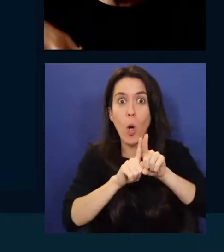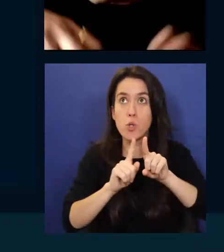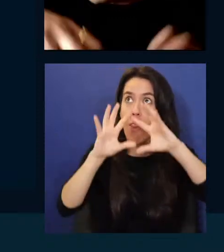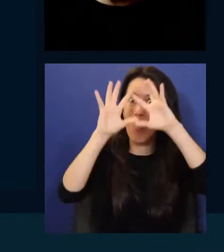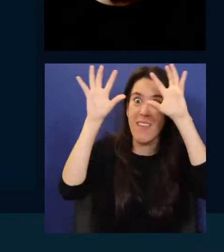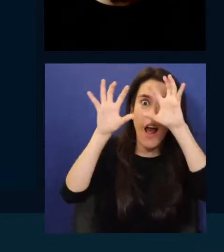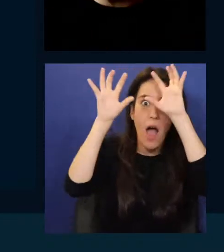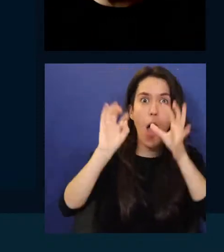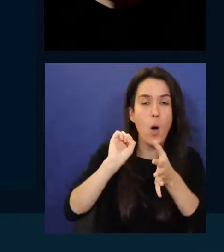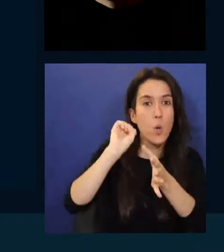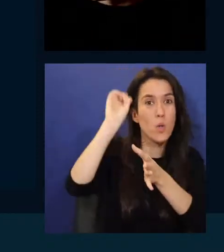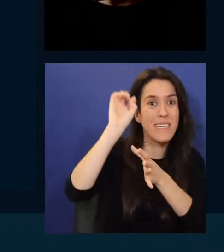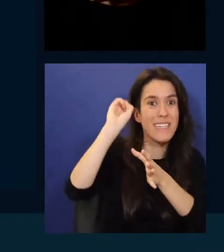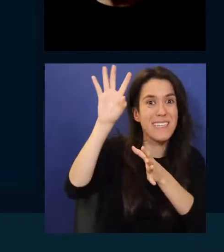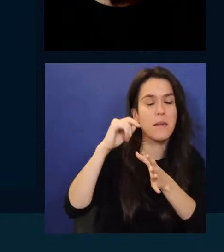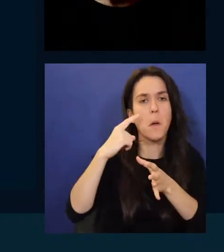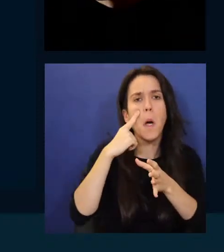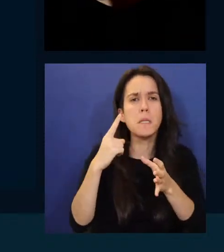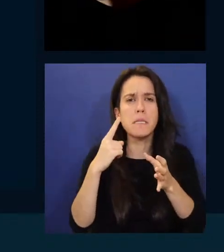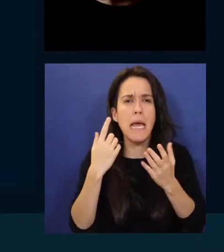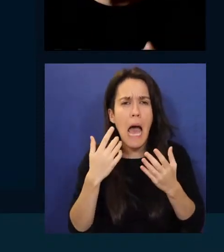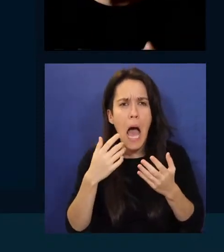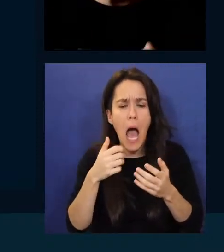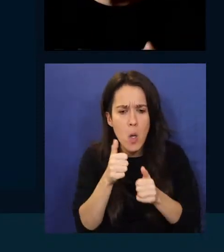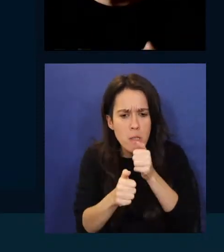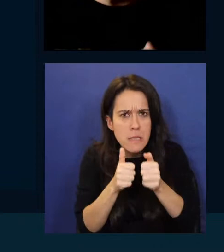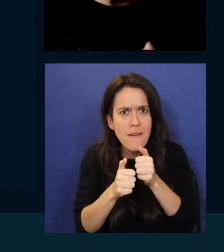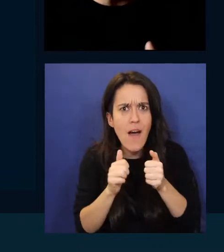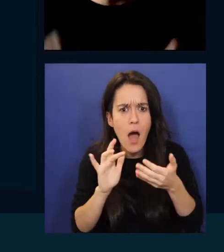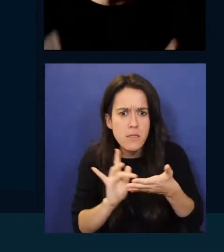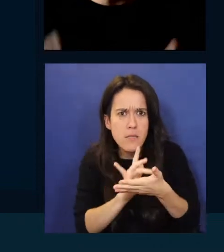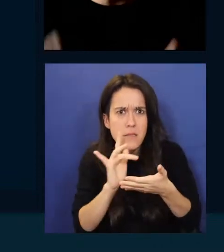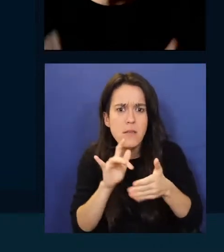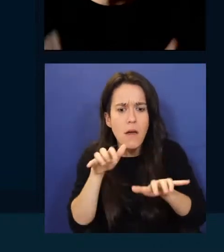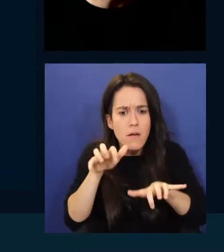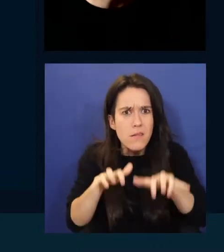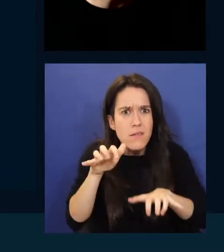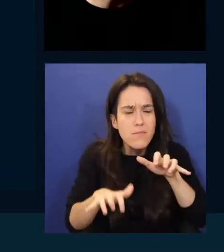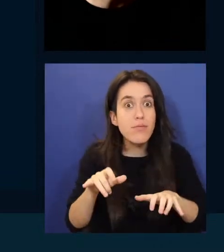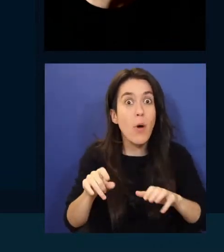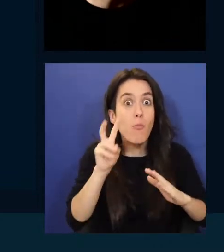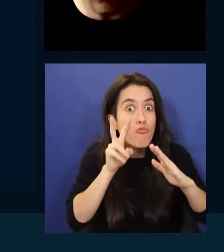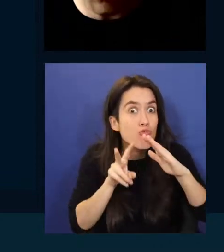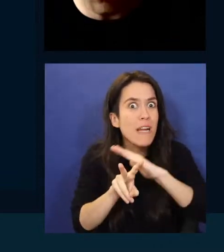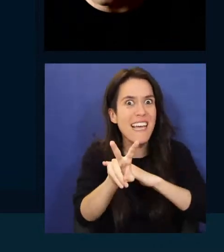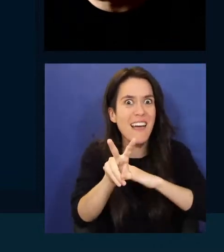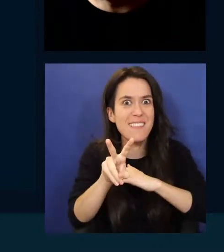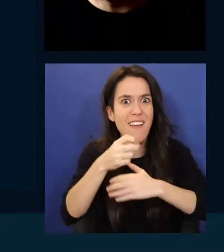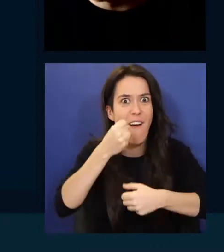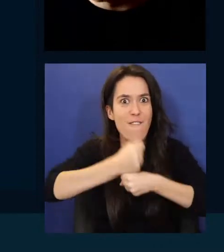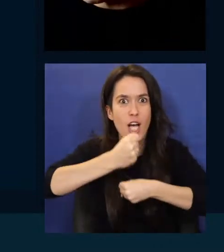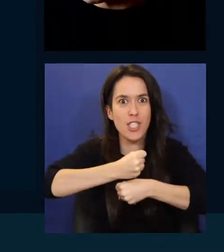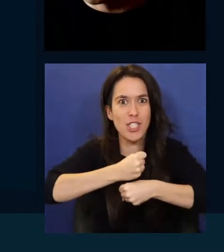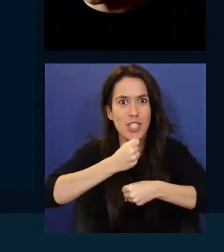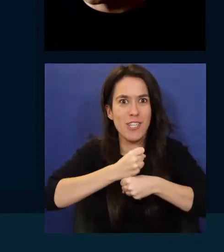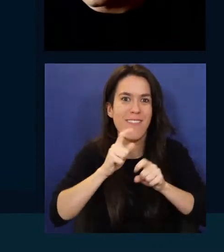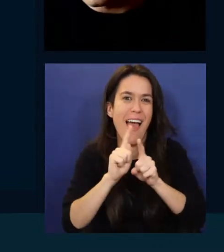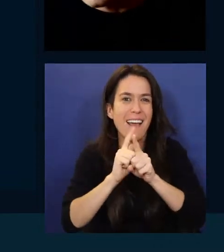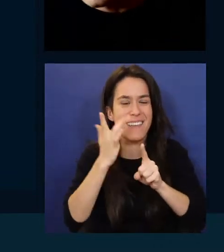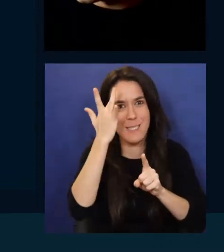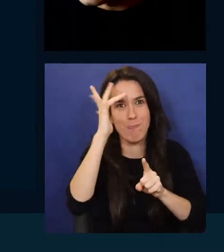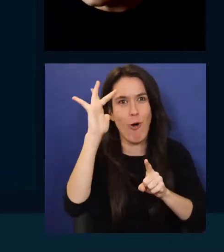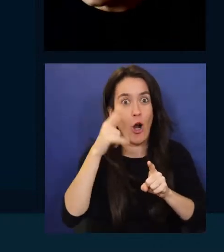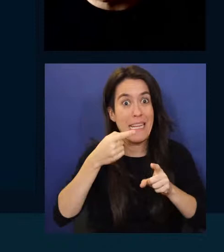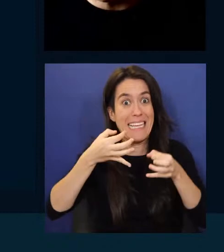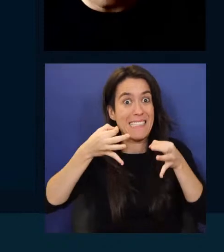Edge devices to basically use the SQL predict function that we have to do intelligent scoring and to make decisions on